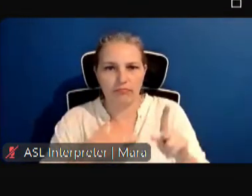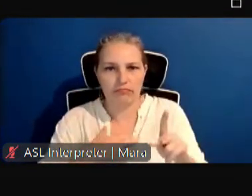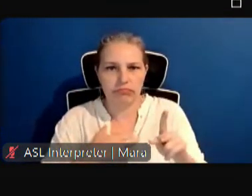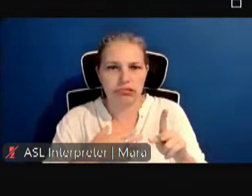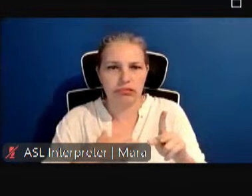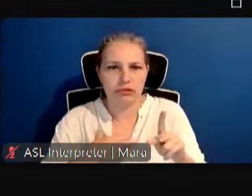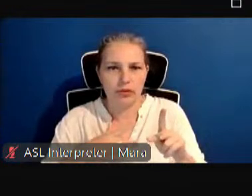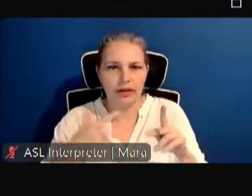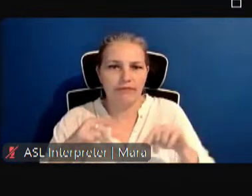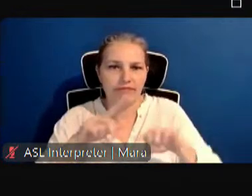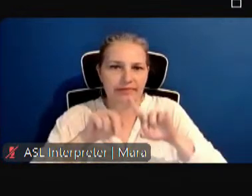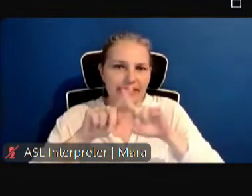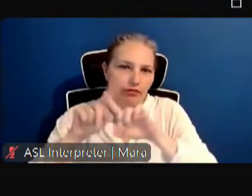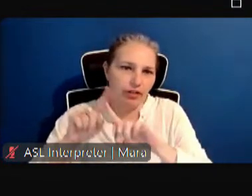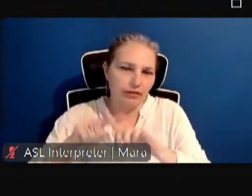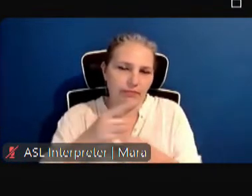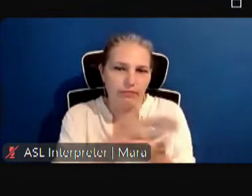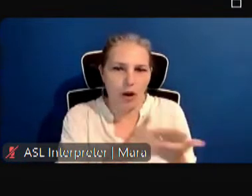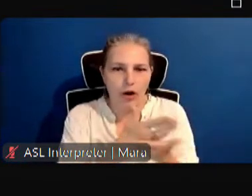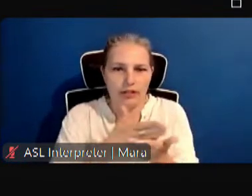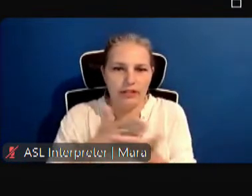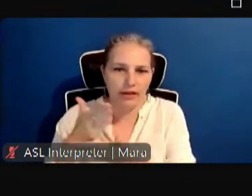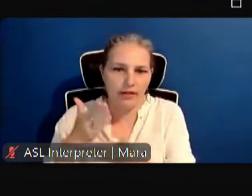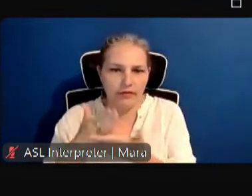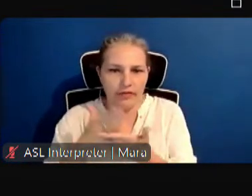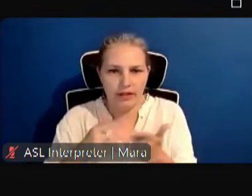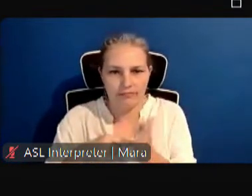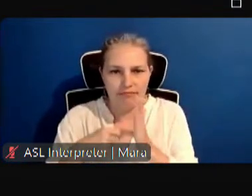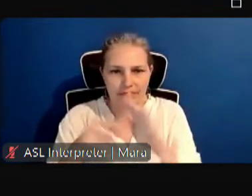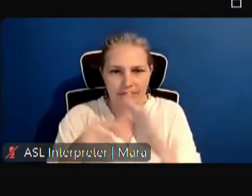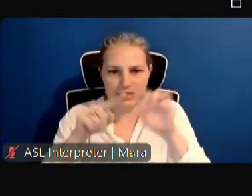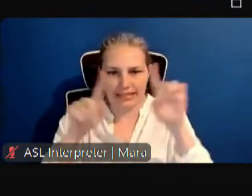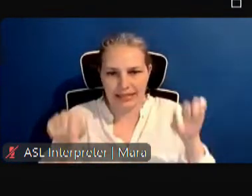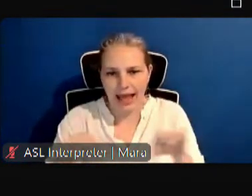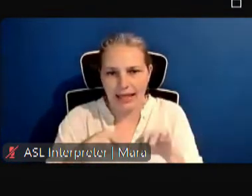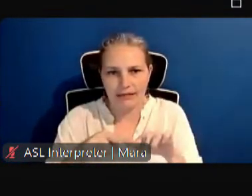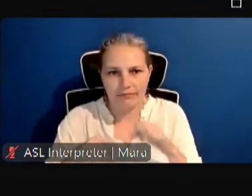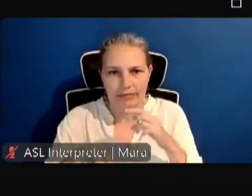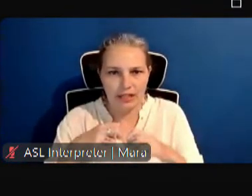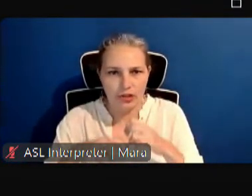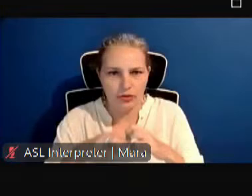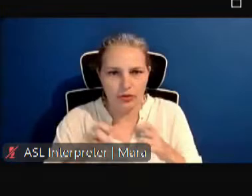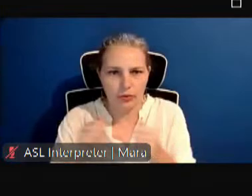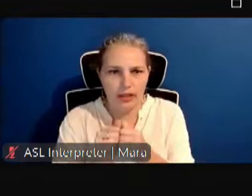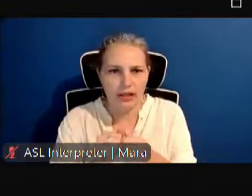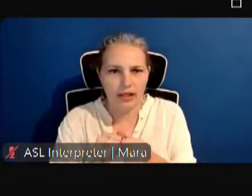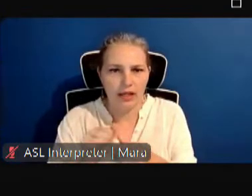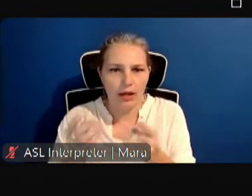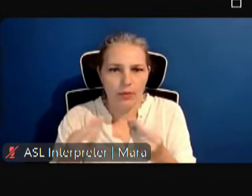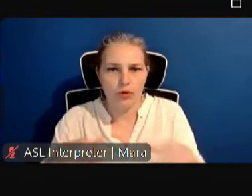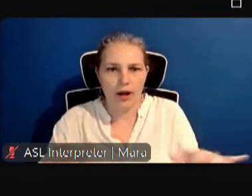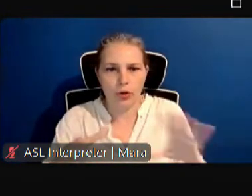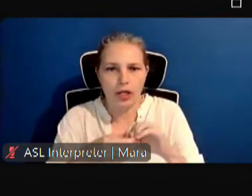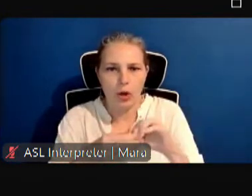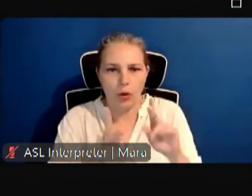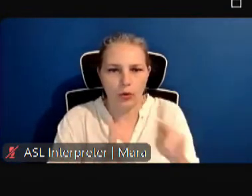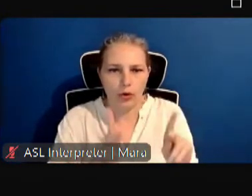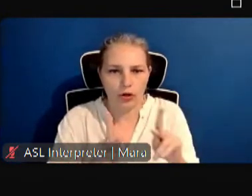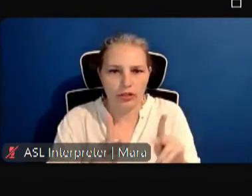with business owner and property owners regarding these signs. We have developed what we believe is a